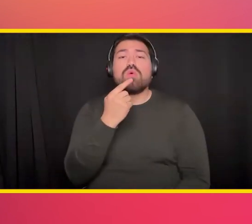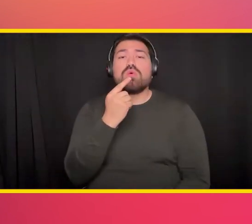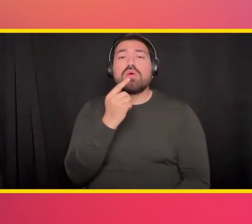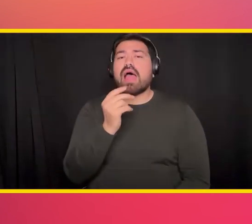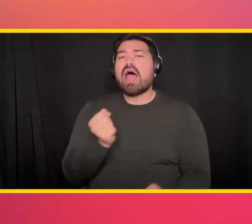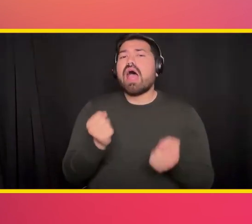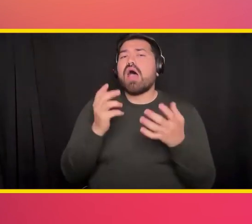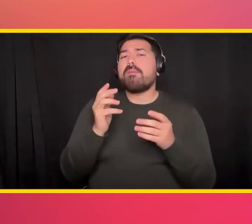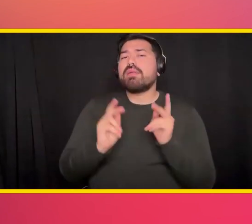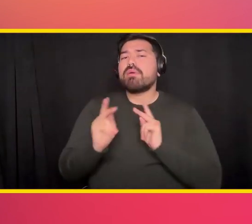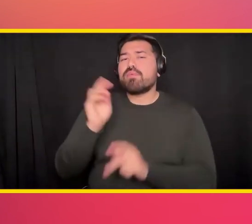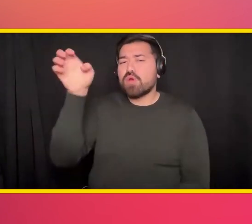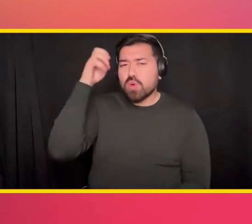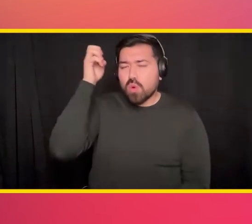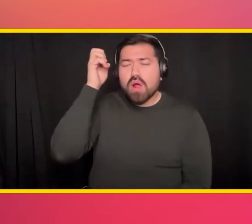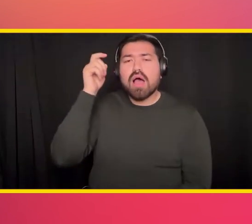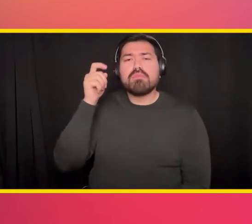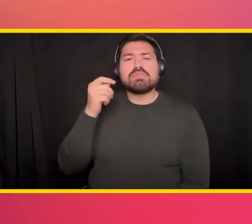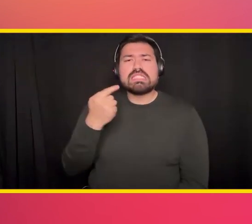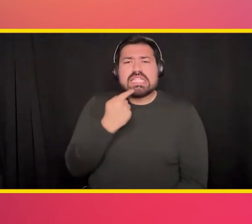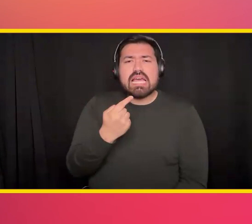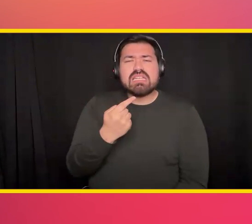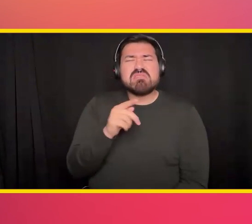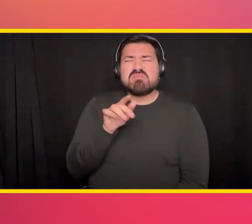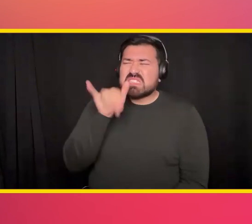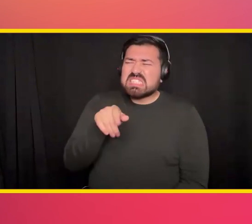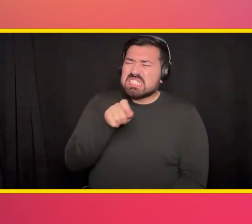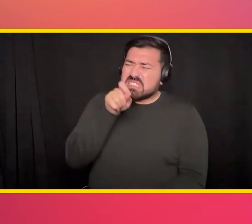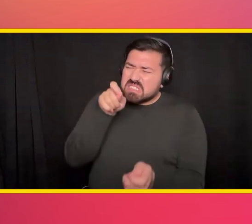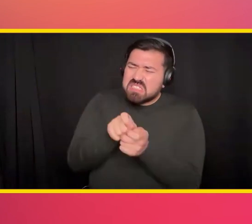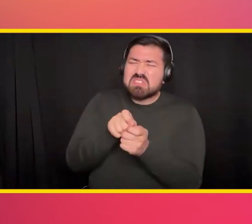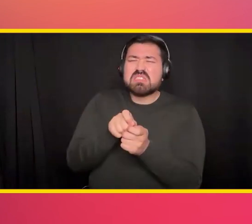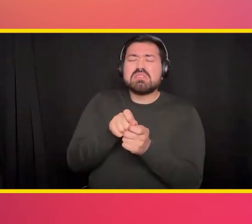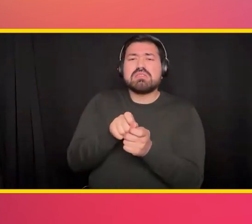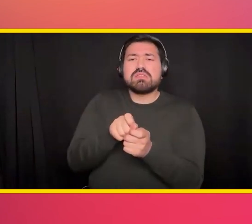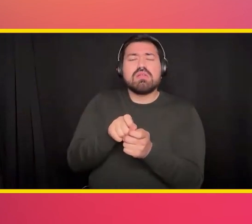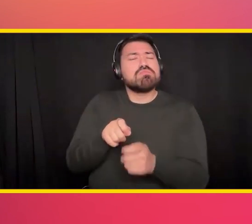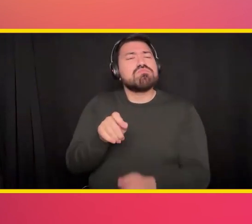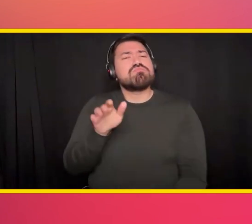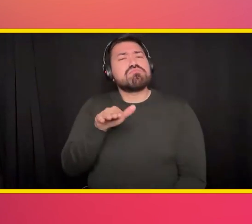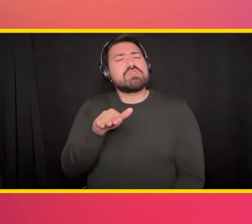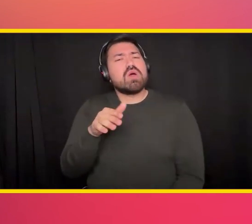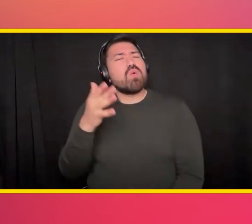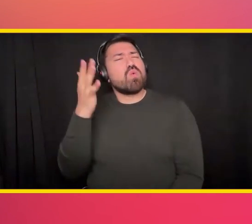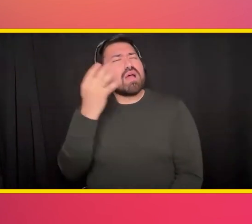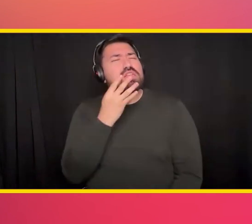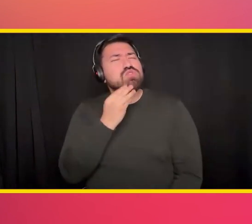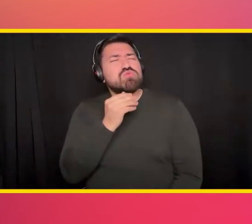from Europe said, this is literally when people ask, why did the Jews not